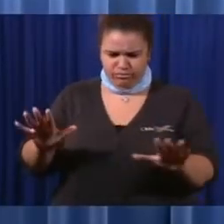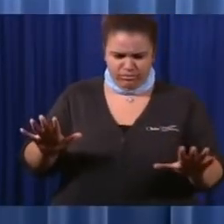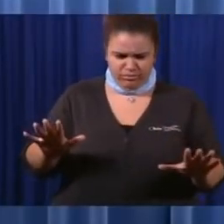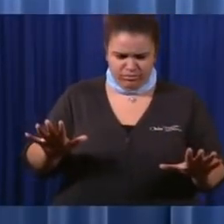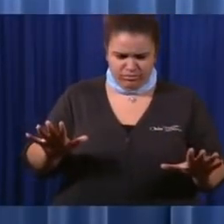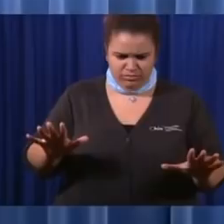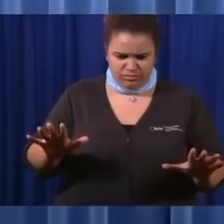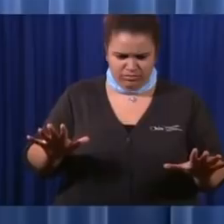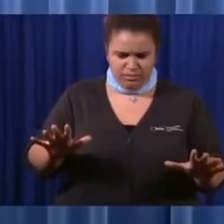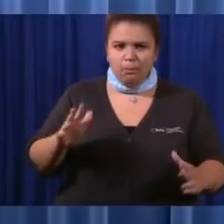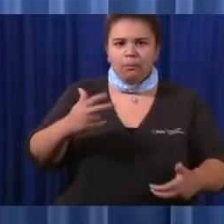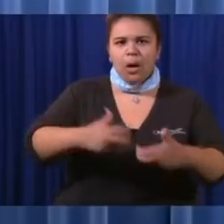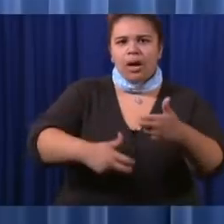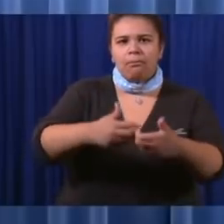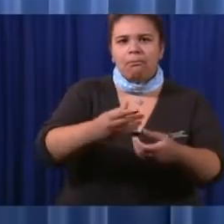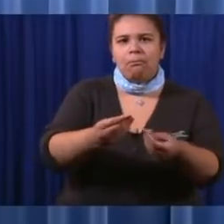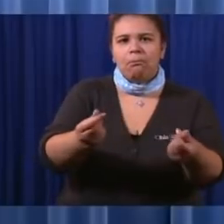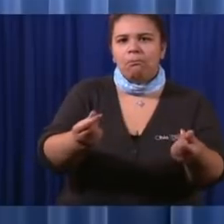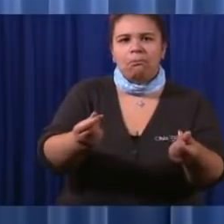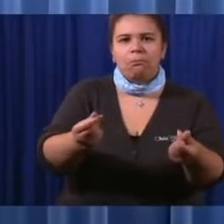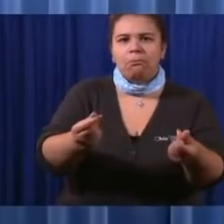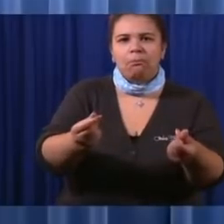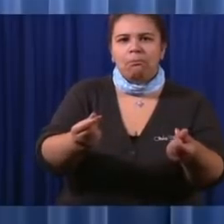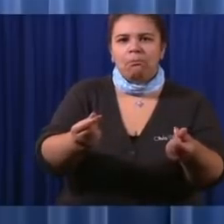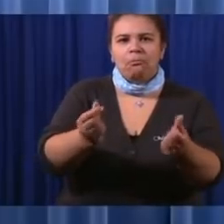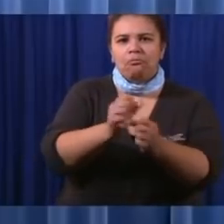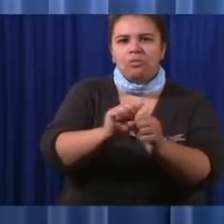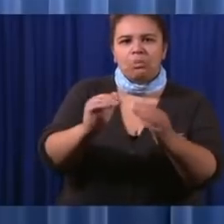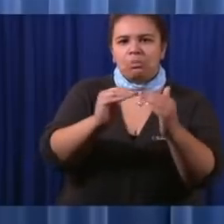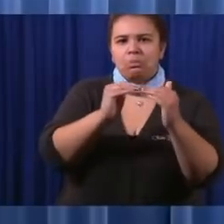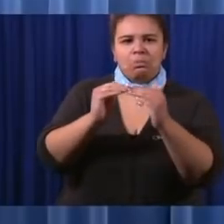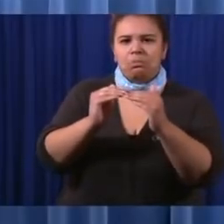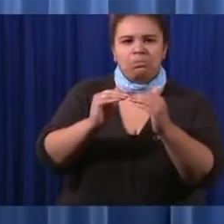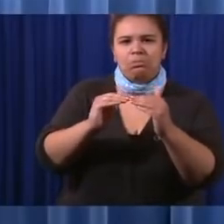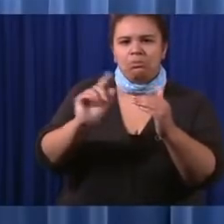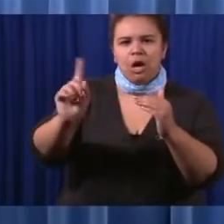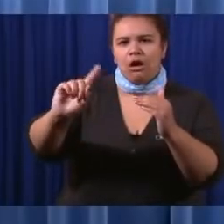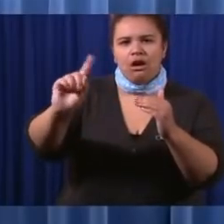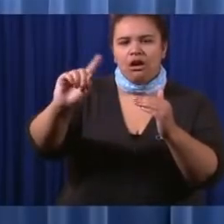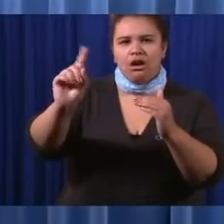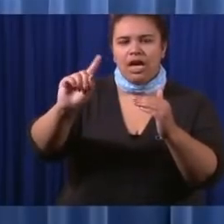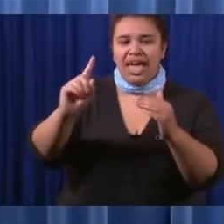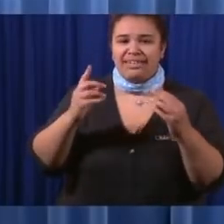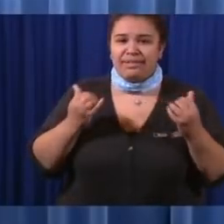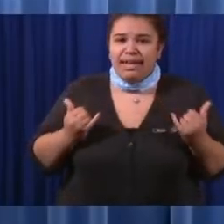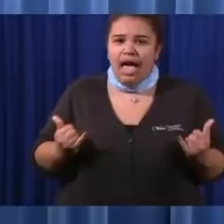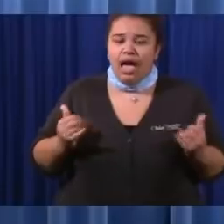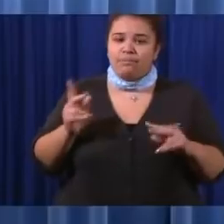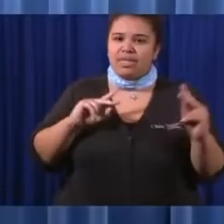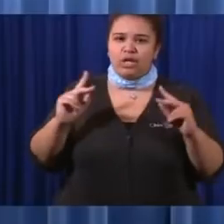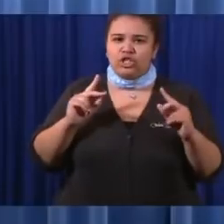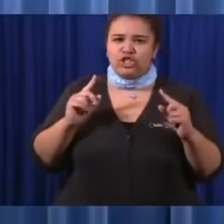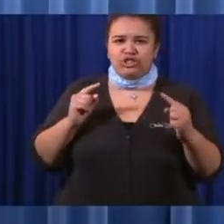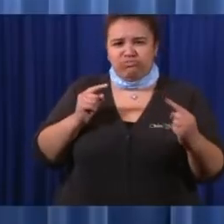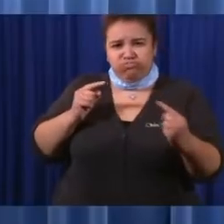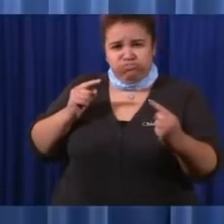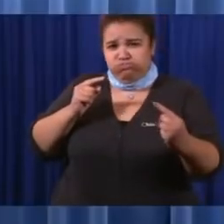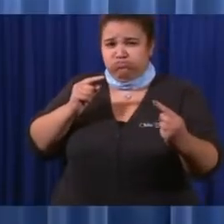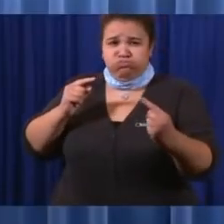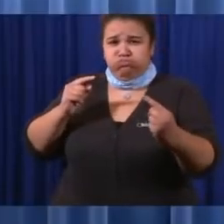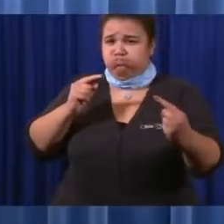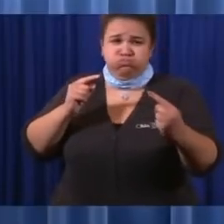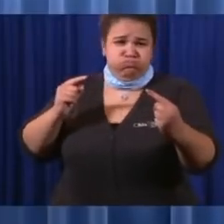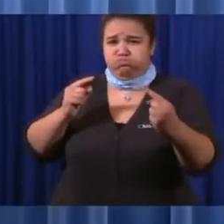God, country, and the flag. We're tearing each other apart. Governor, we have to